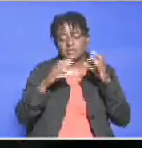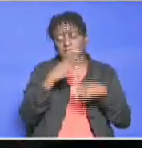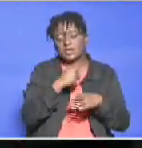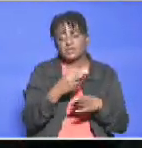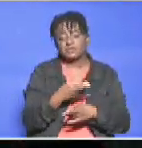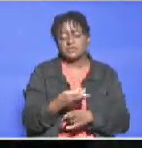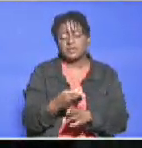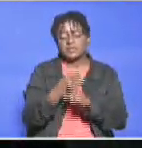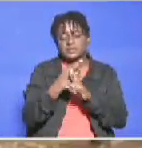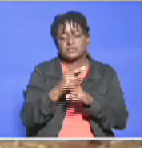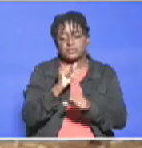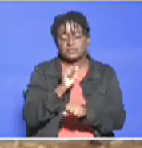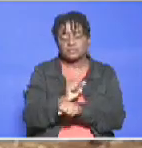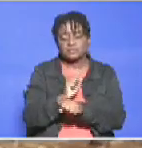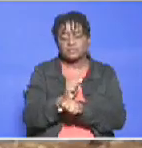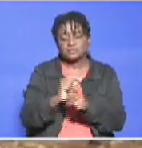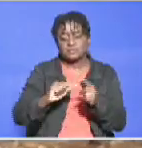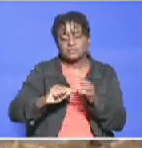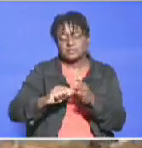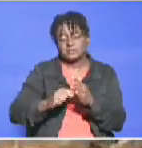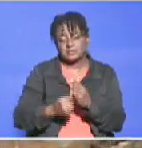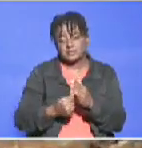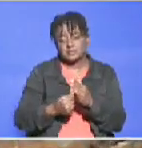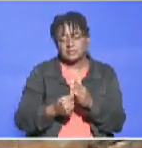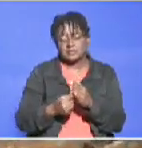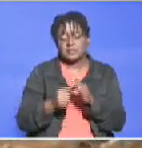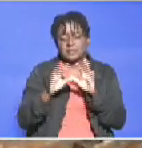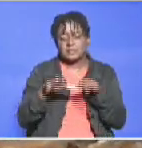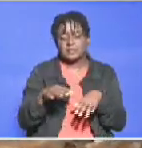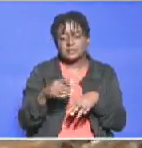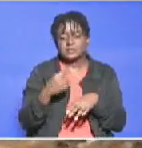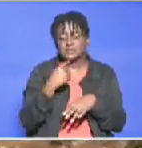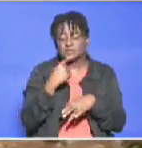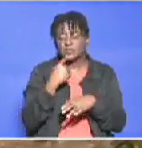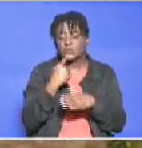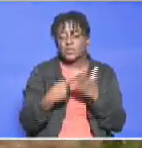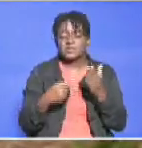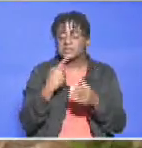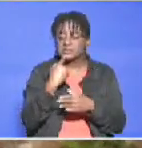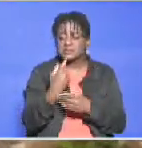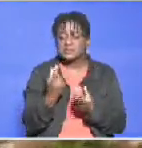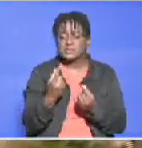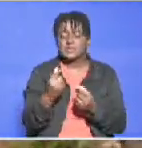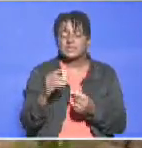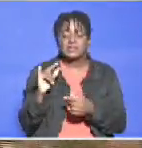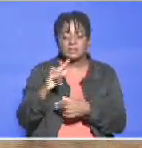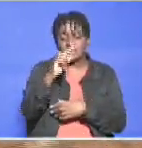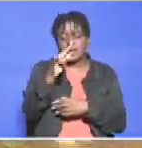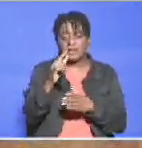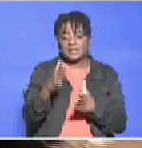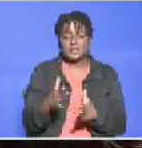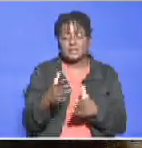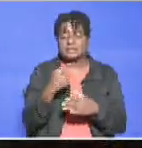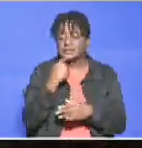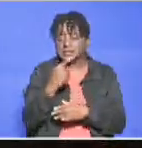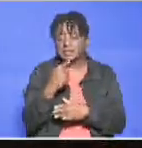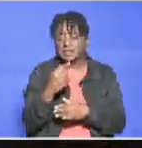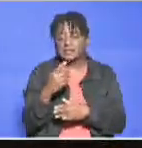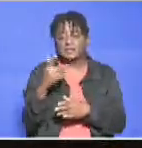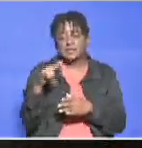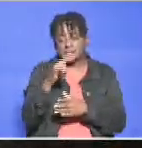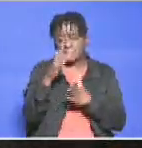were commenced. Okay, clear anything about being in distress? The pilot had contacted air traffic control